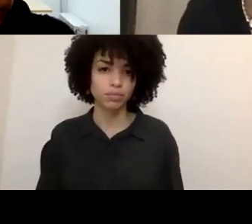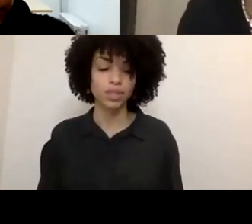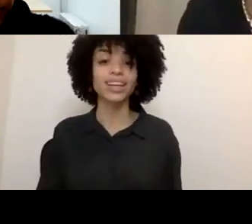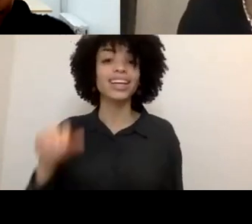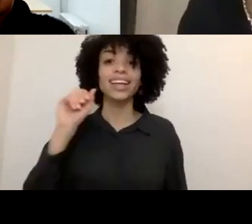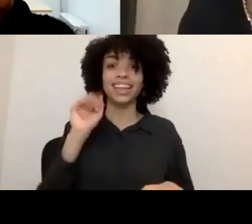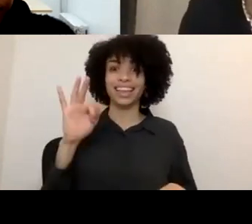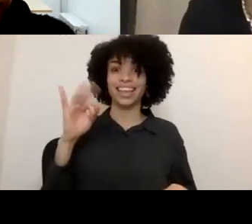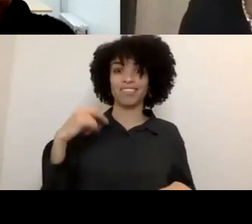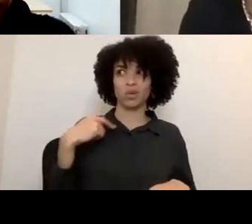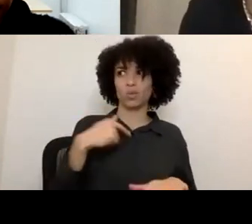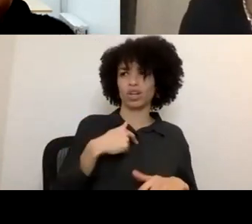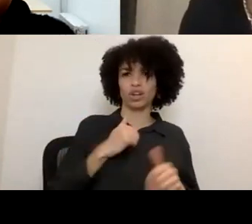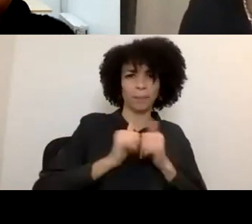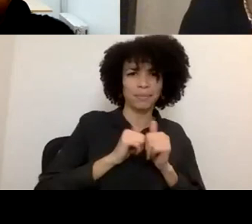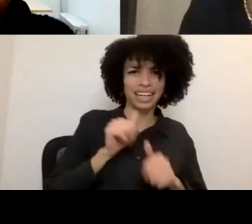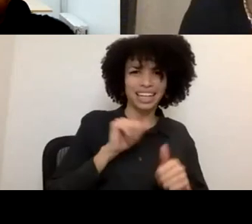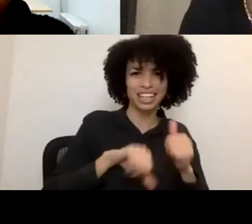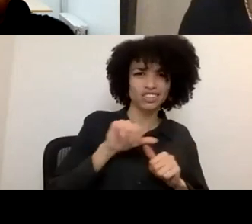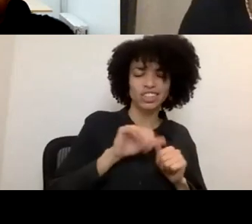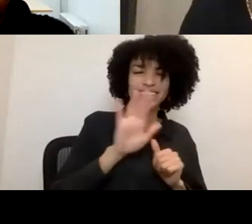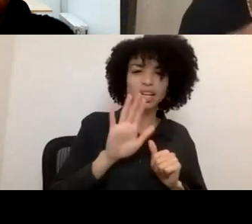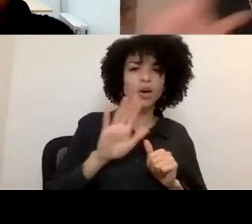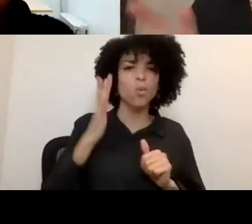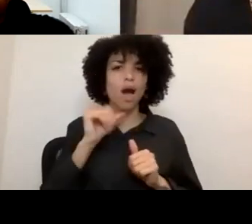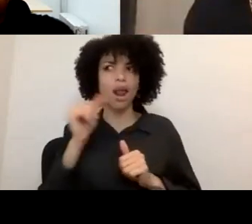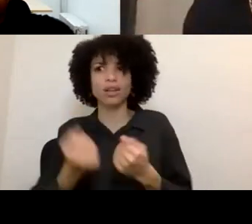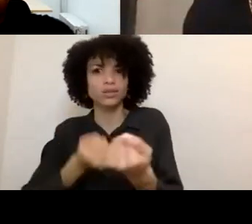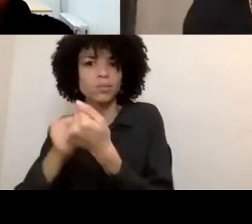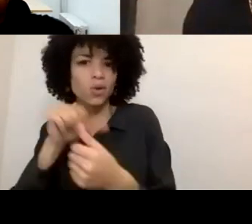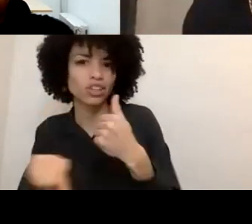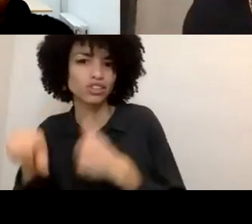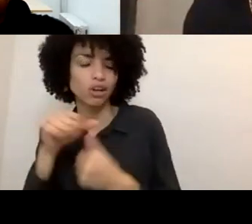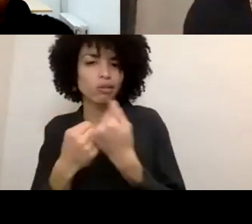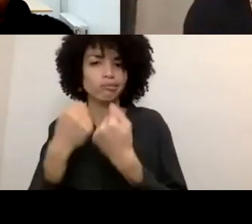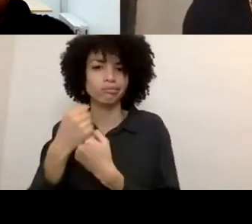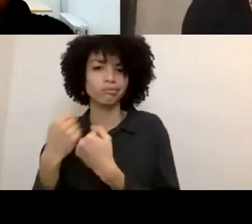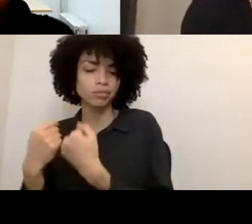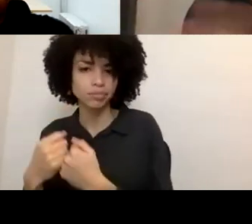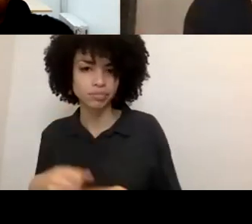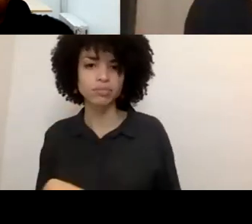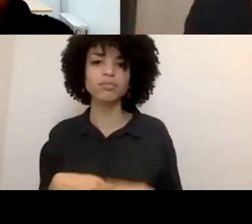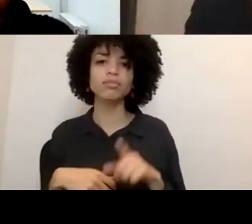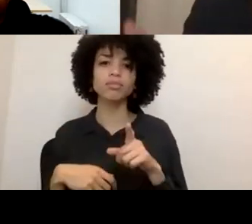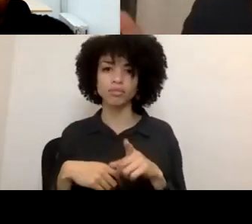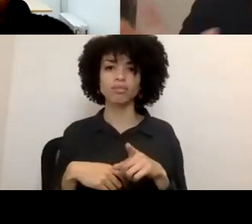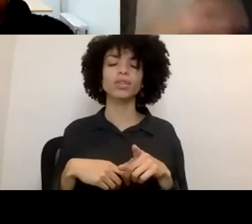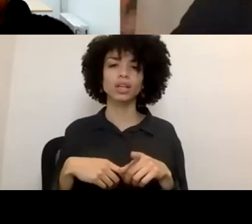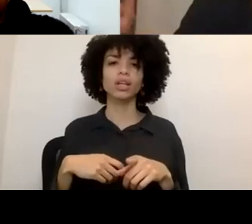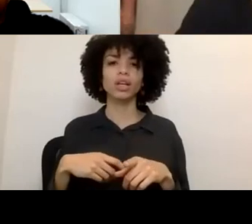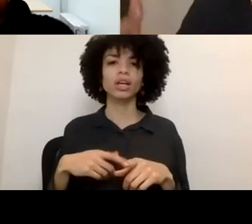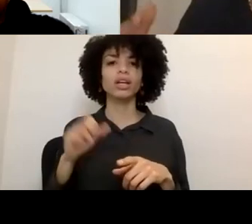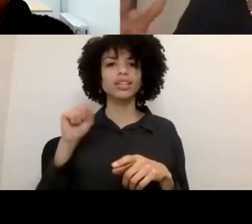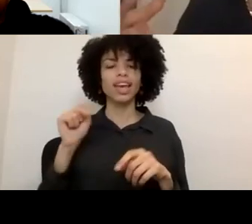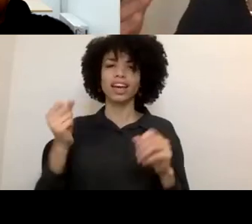against each other. So. Yeah, I think, shifting the paradigm, right? And recognizing that it's a divide and conquer type